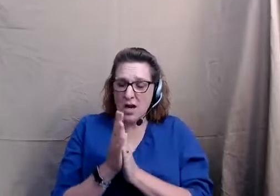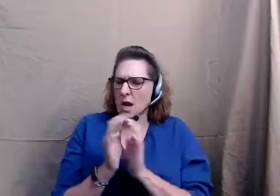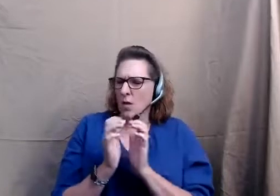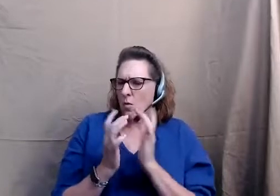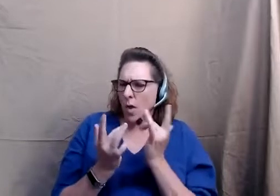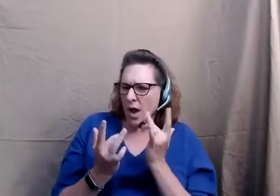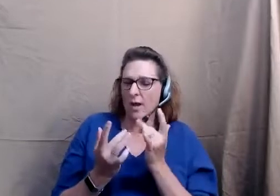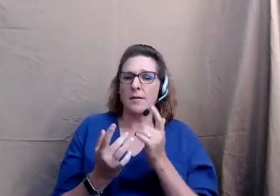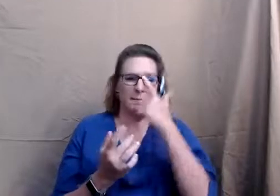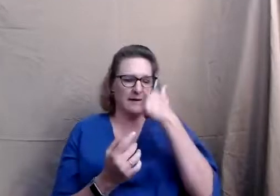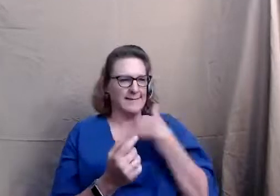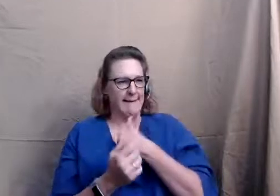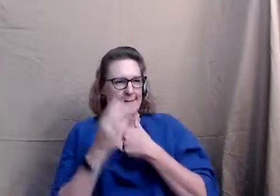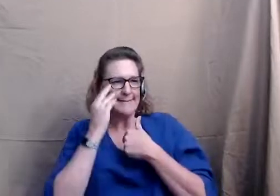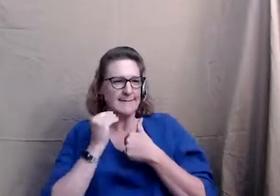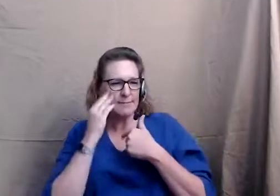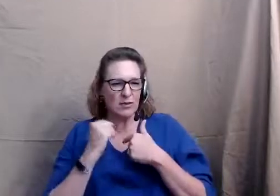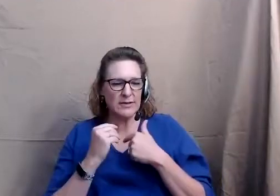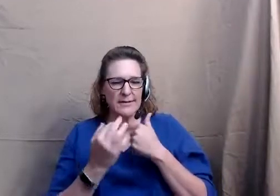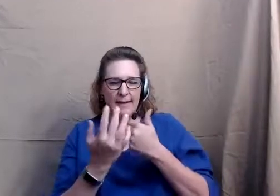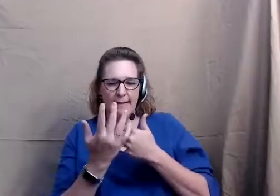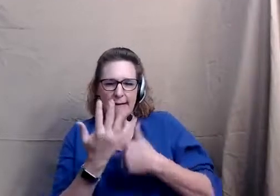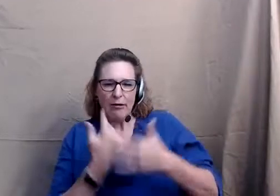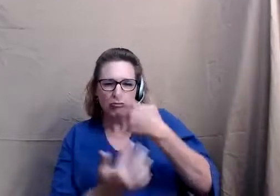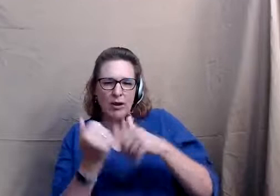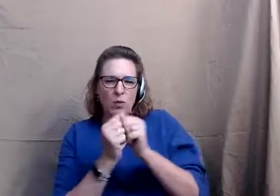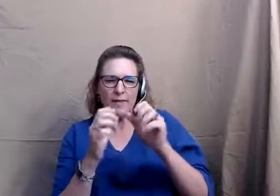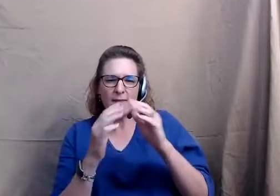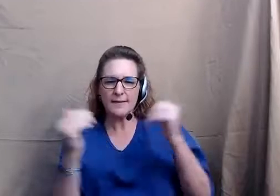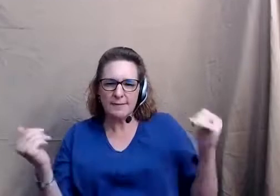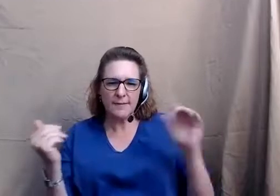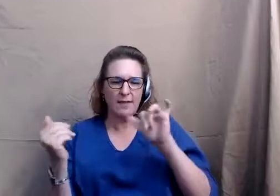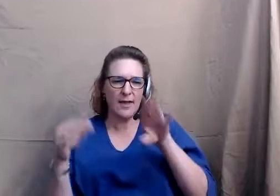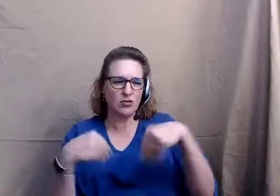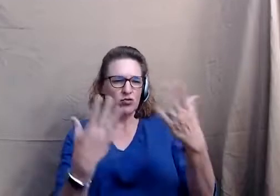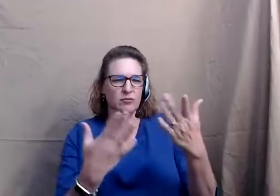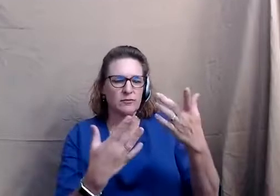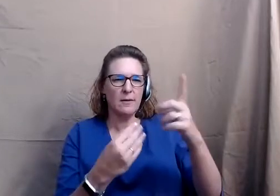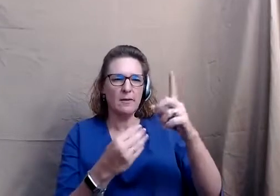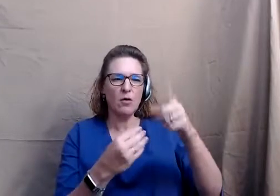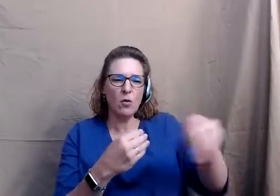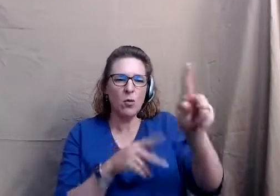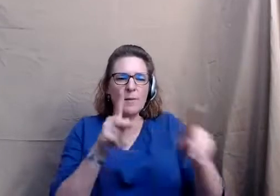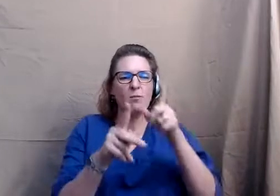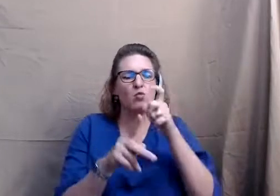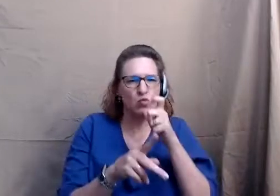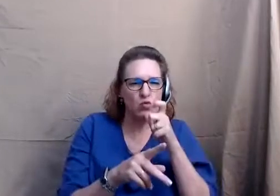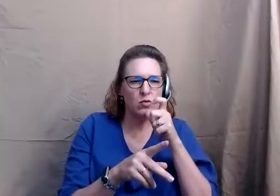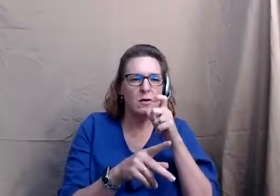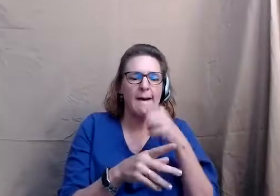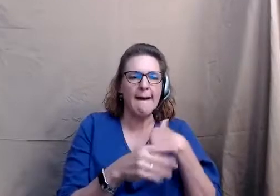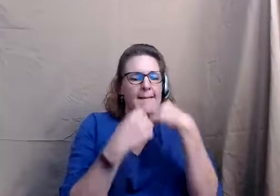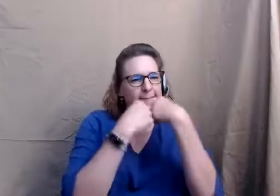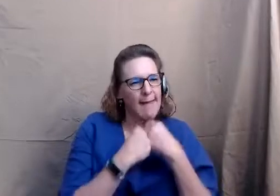out interactions with a system that I think serves the people that I care about when it serves them at all.